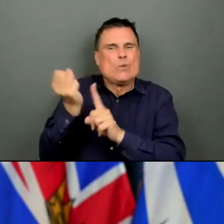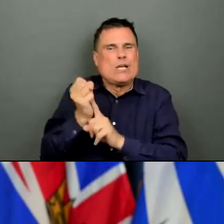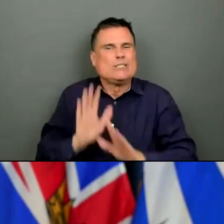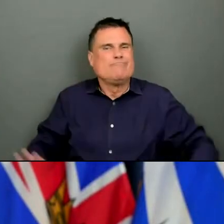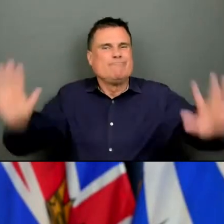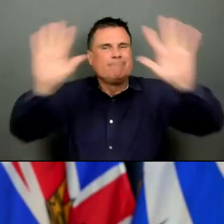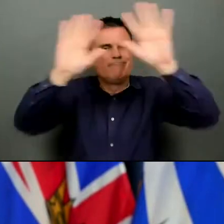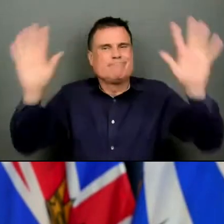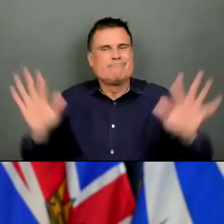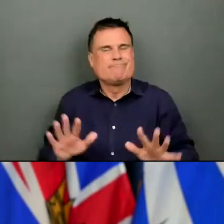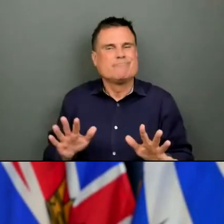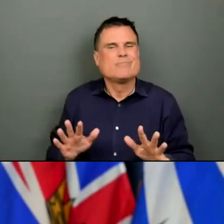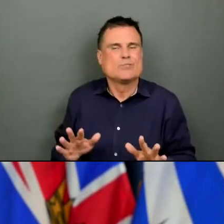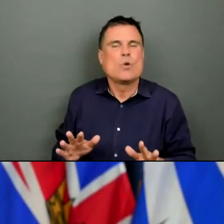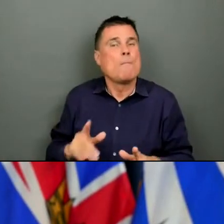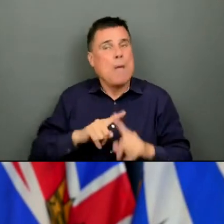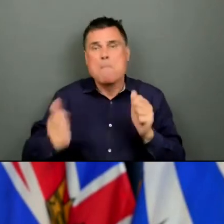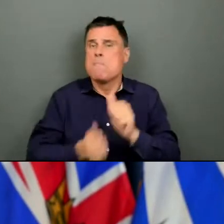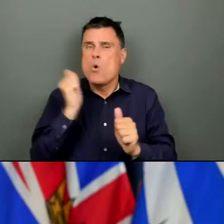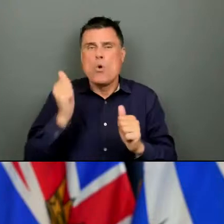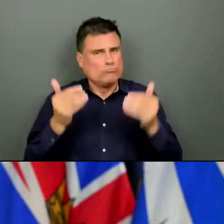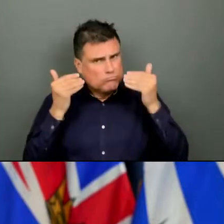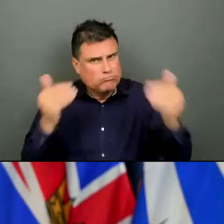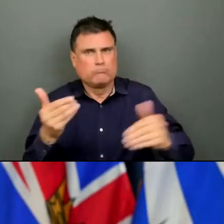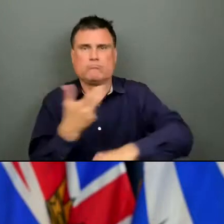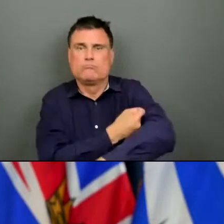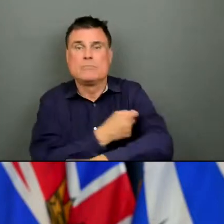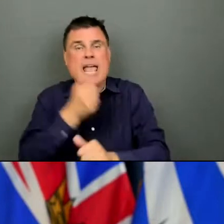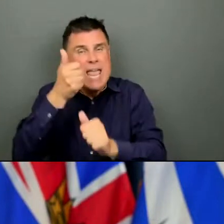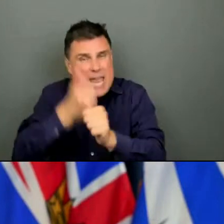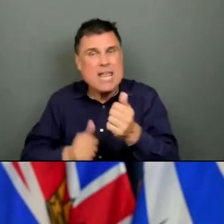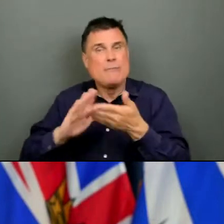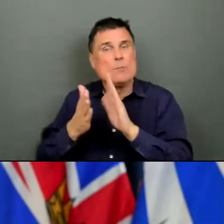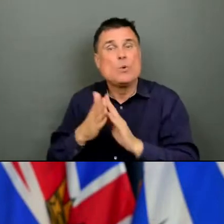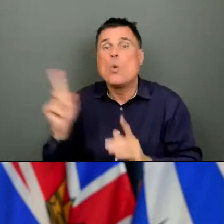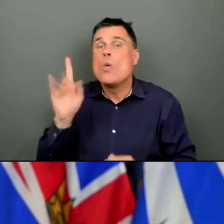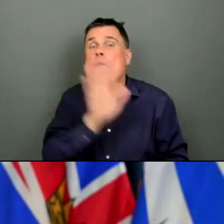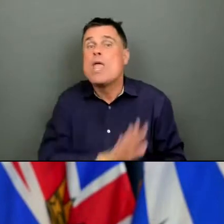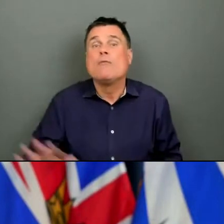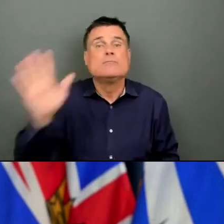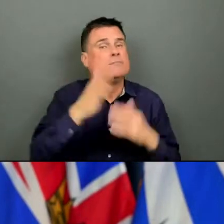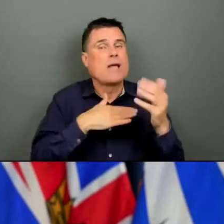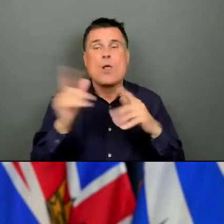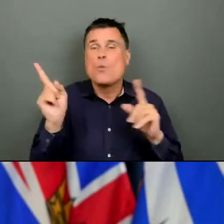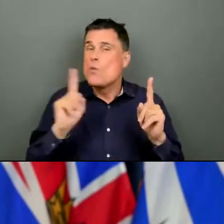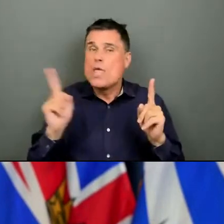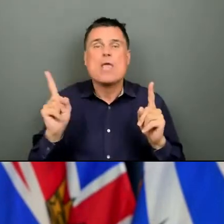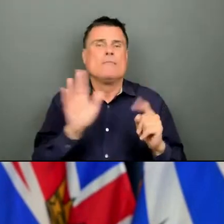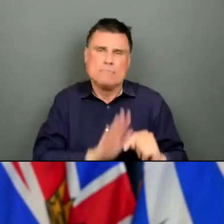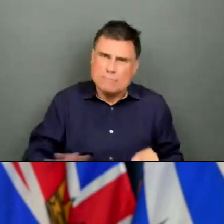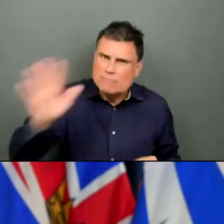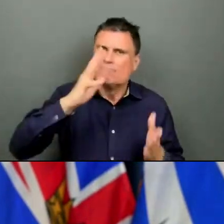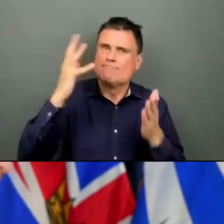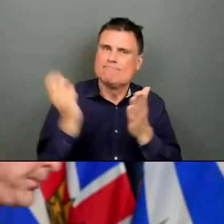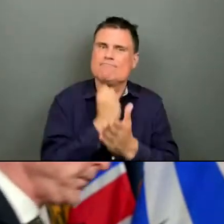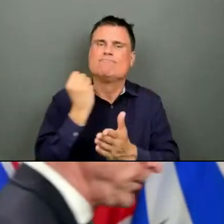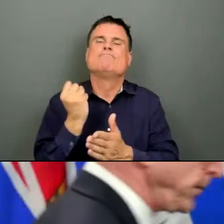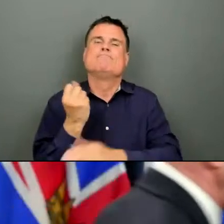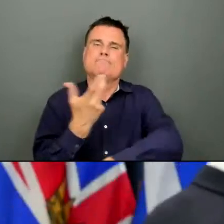Surrey and Delta and Richmond as it is in Fort St. John and Dawson Creek and Cherryville, and we have to continue to do that